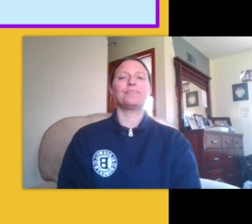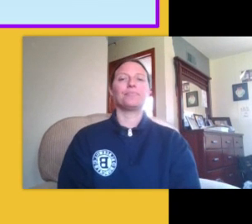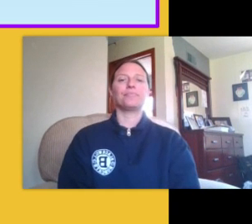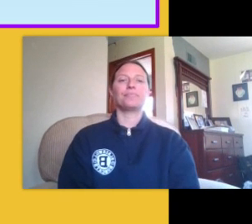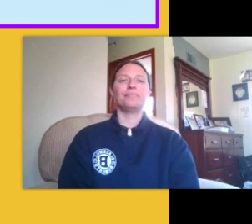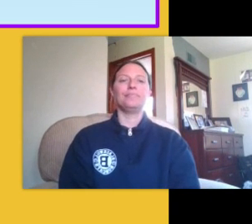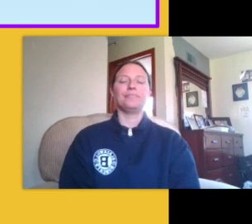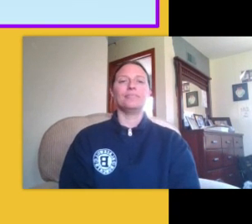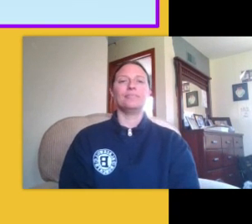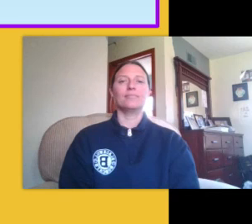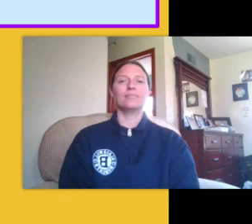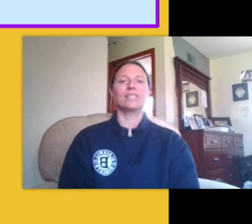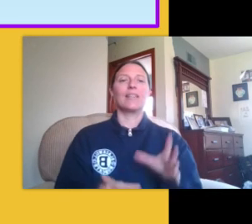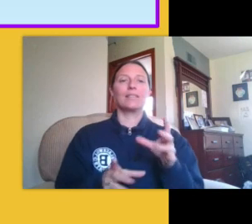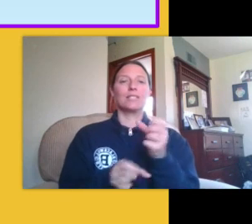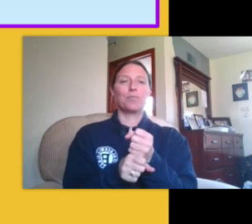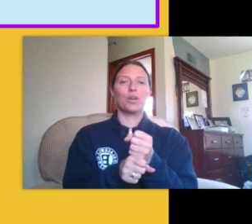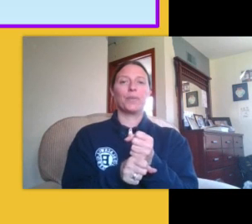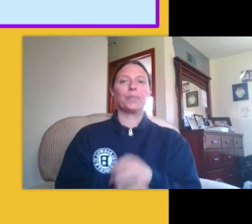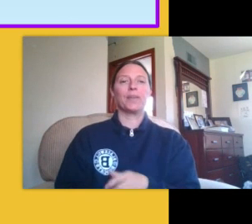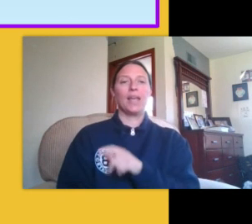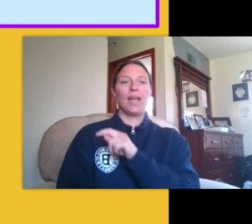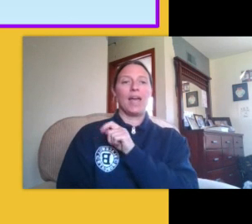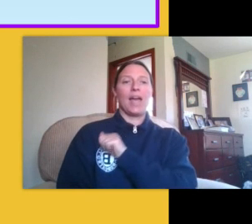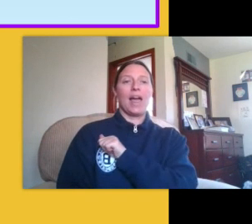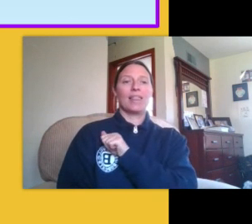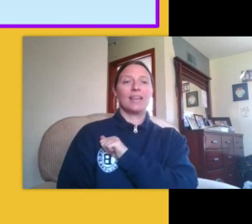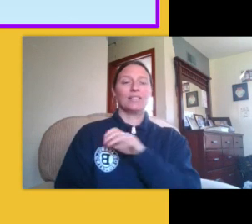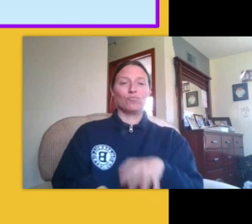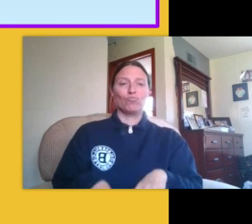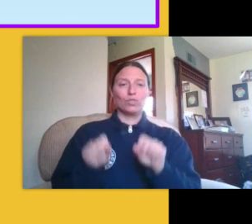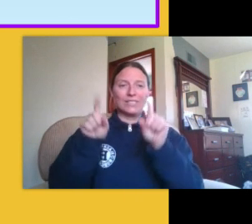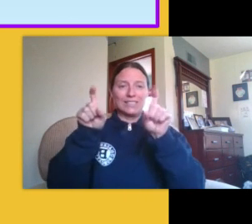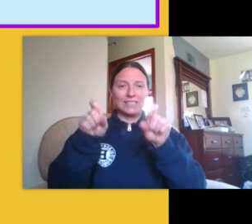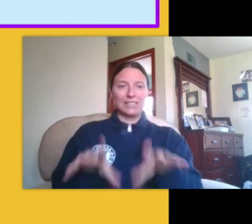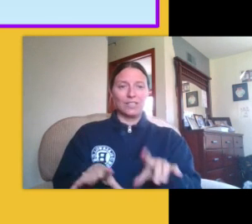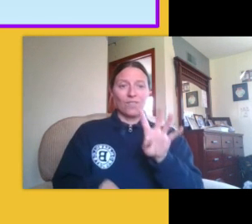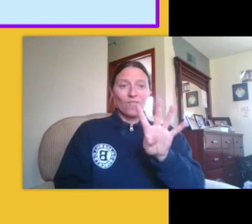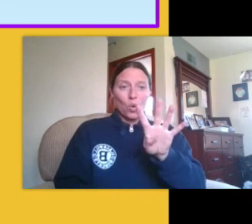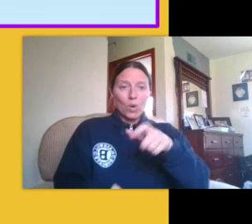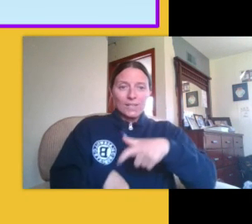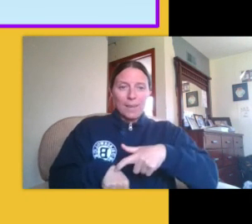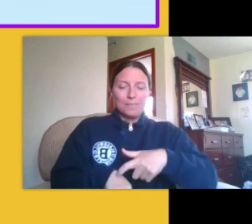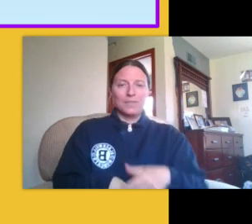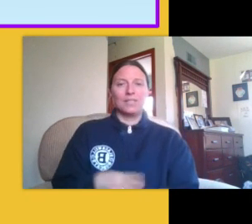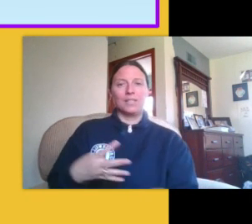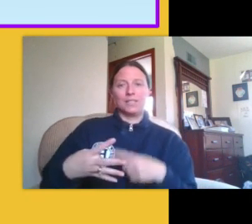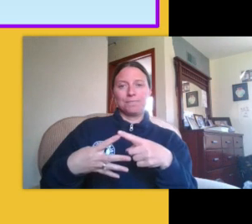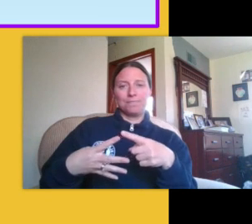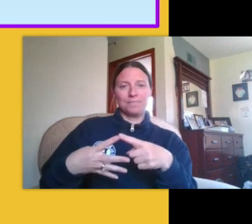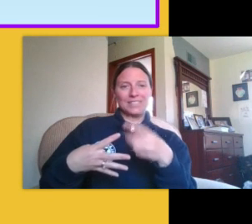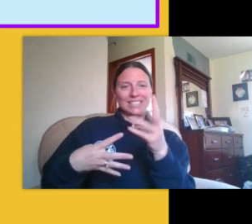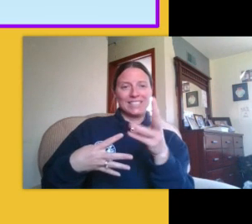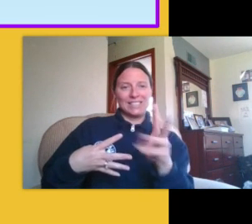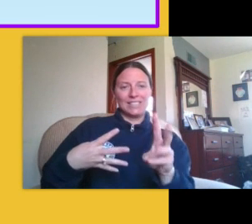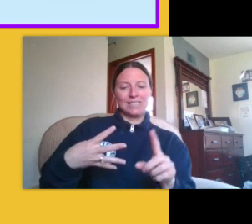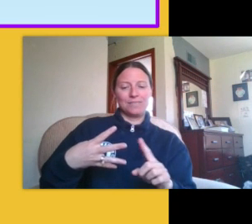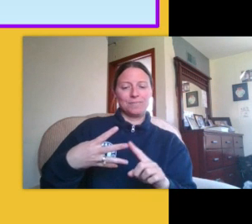And the summary. Alex took a standardized test 4 times. His scores were